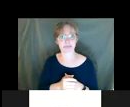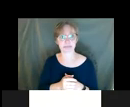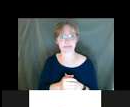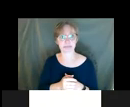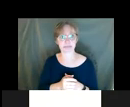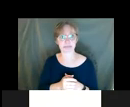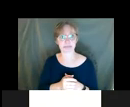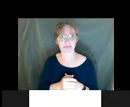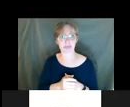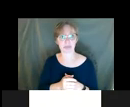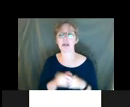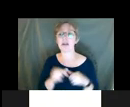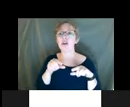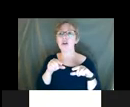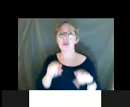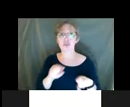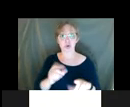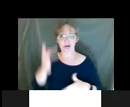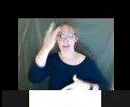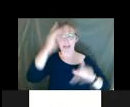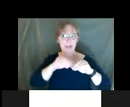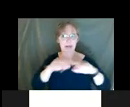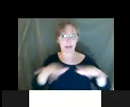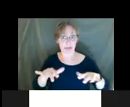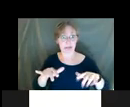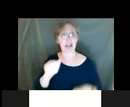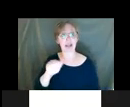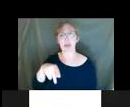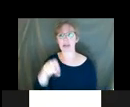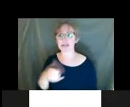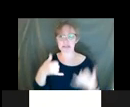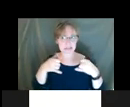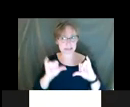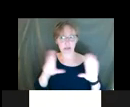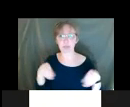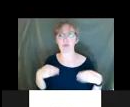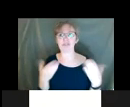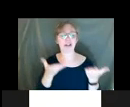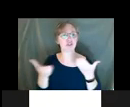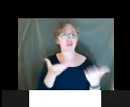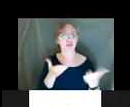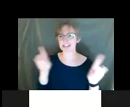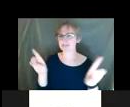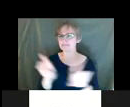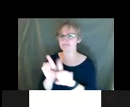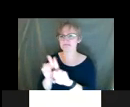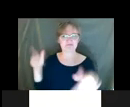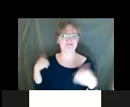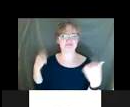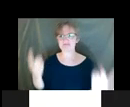During the pandemic, Adult Protective Services still provided services as we have been doing all